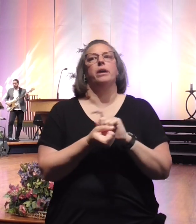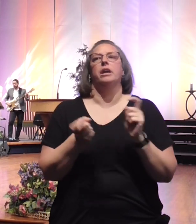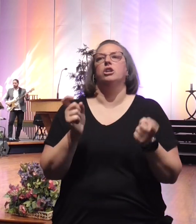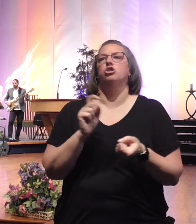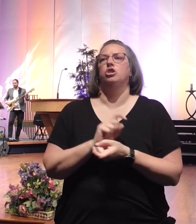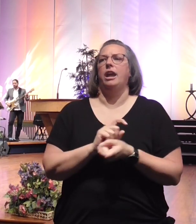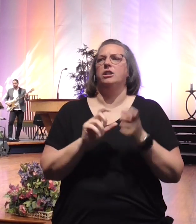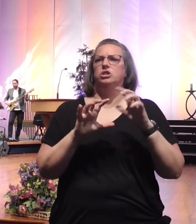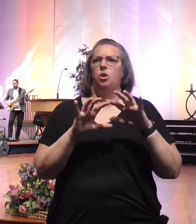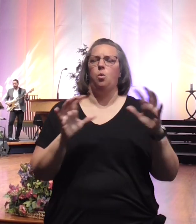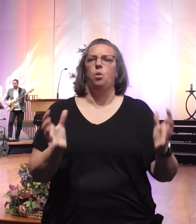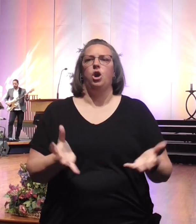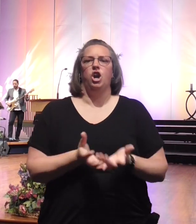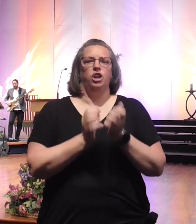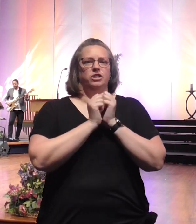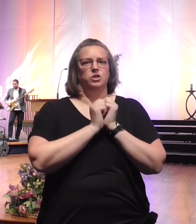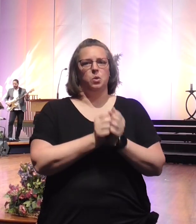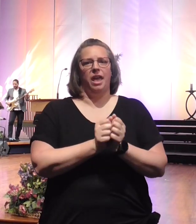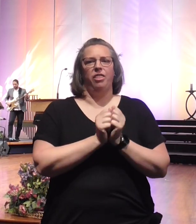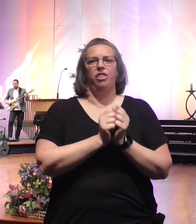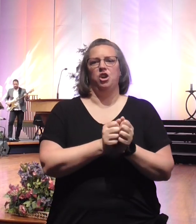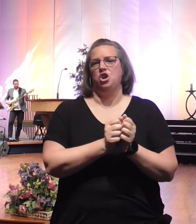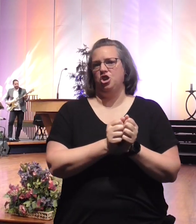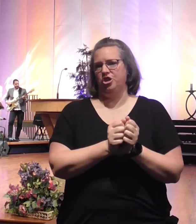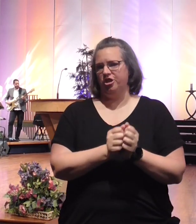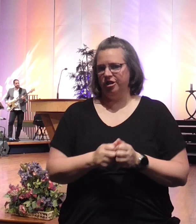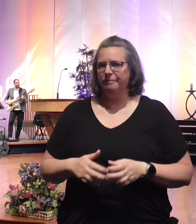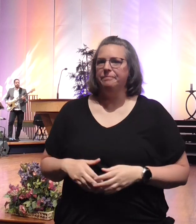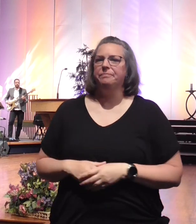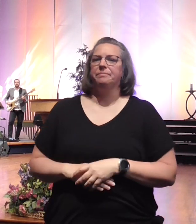change the world together.